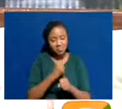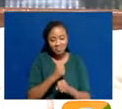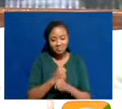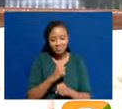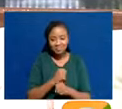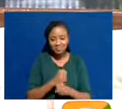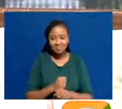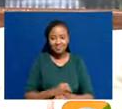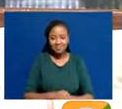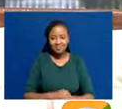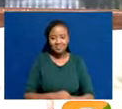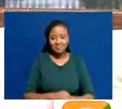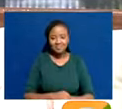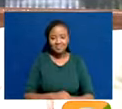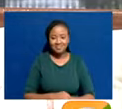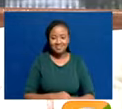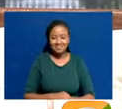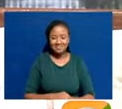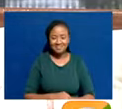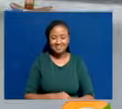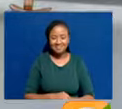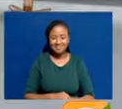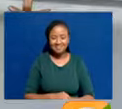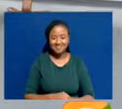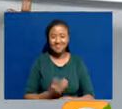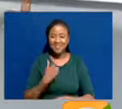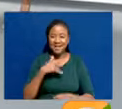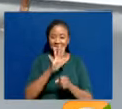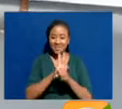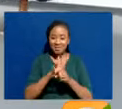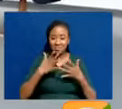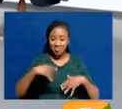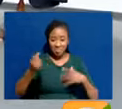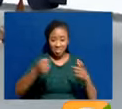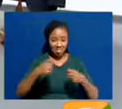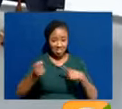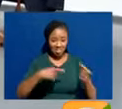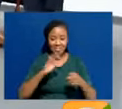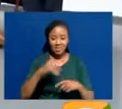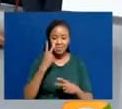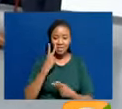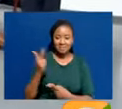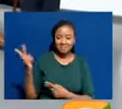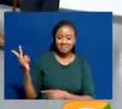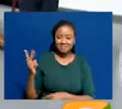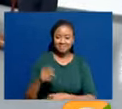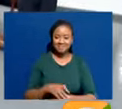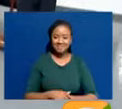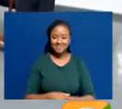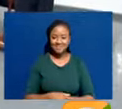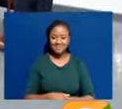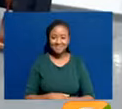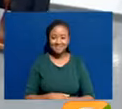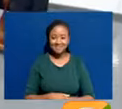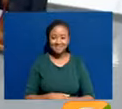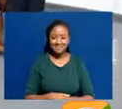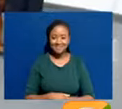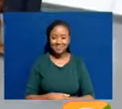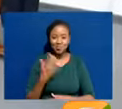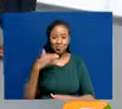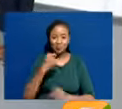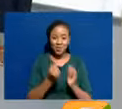pole. Most. Governor, there's a lot of feedback. I need to get to the board and let you go because... Oh my, it's 11:30.